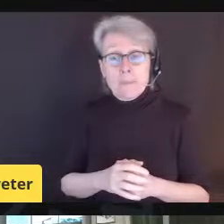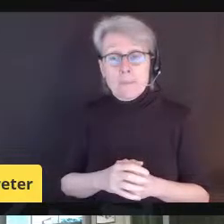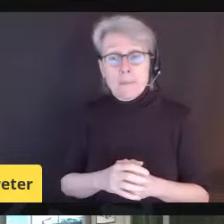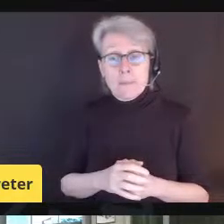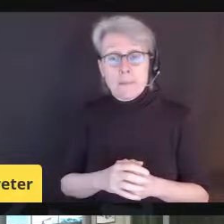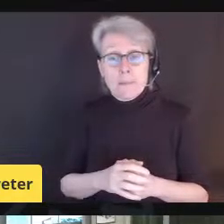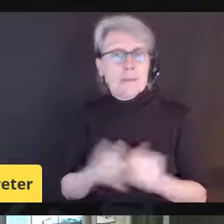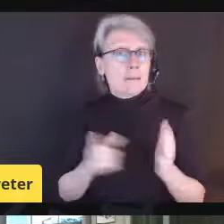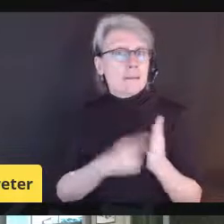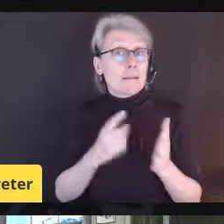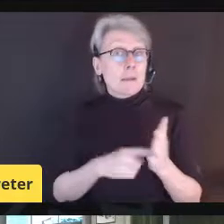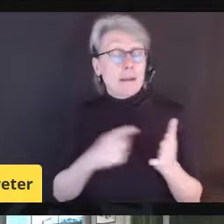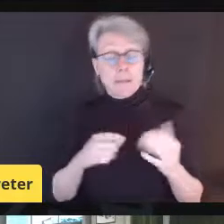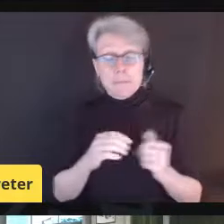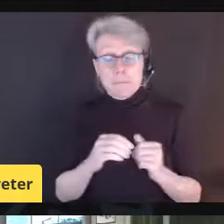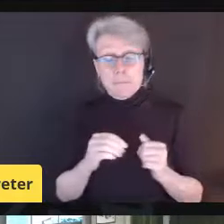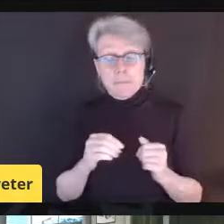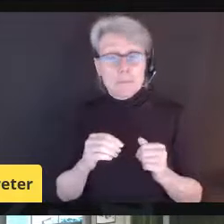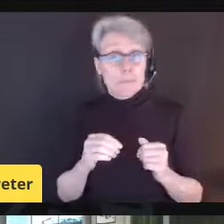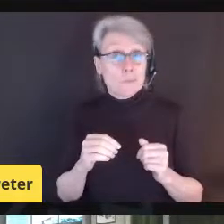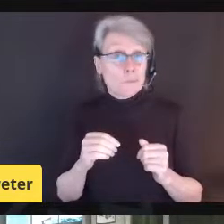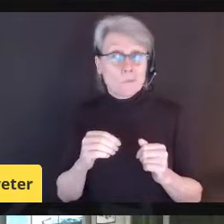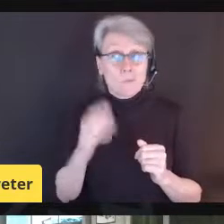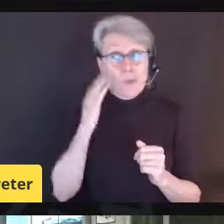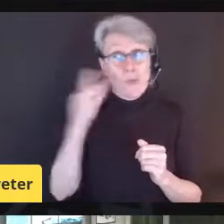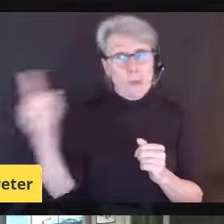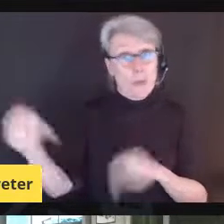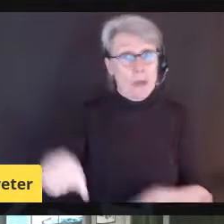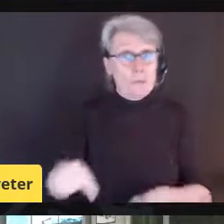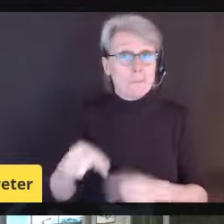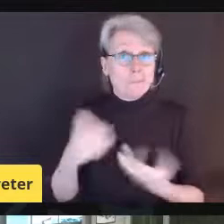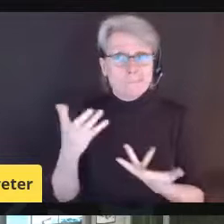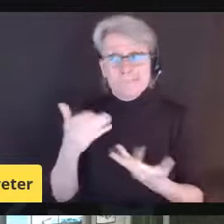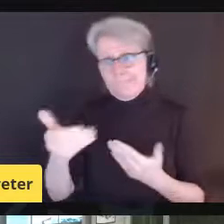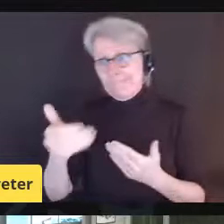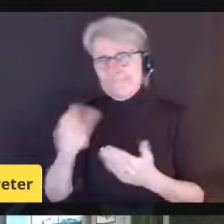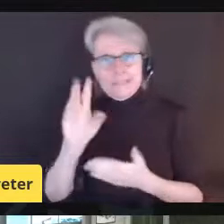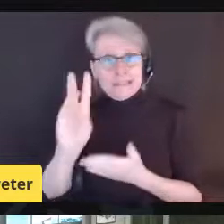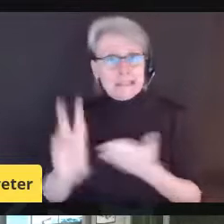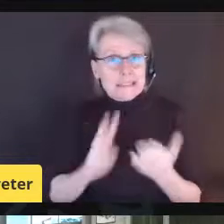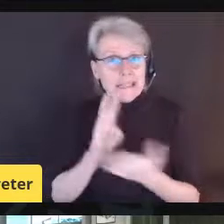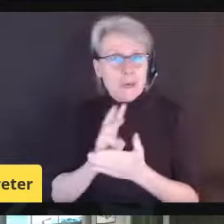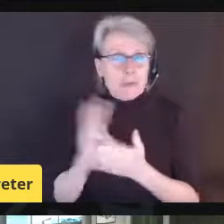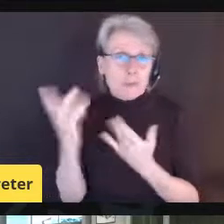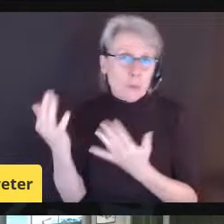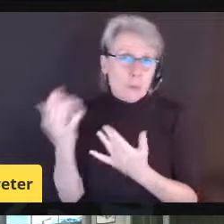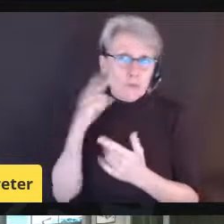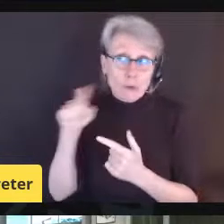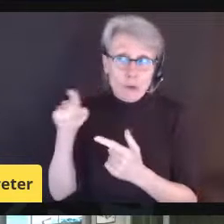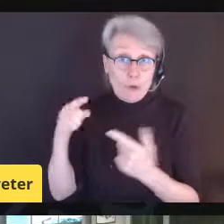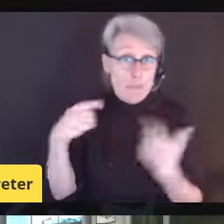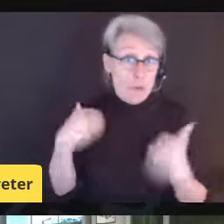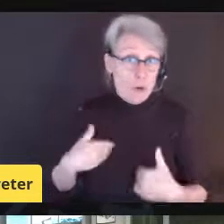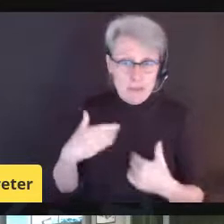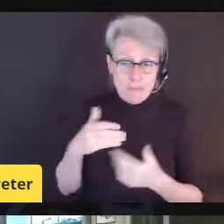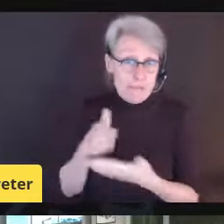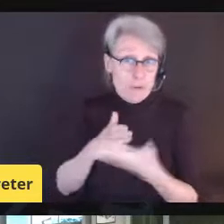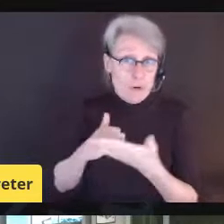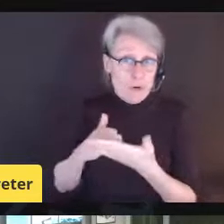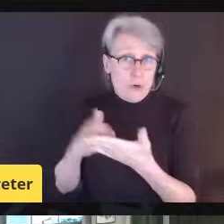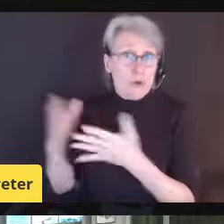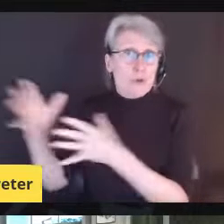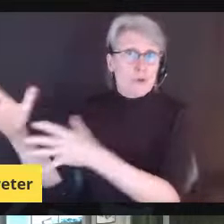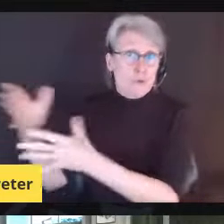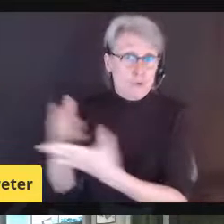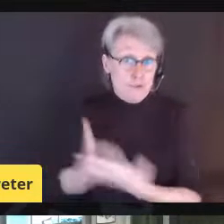going to show up within these like 6 hours. So you just have to wait for the evidence to show up. And then depending on how big the case is,